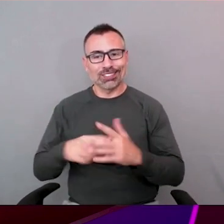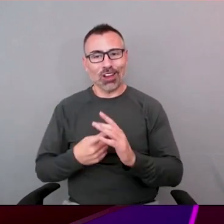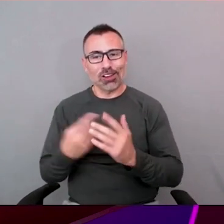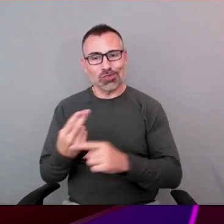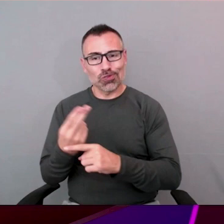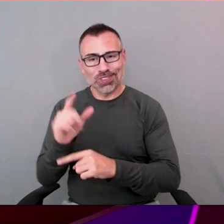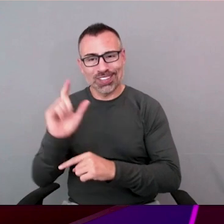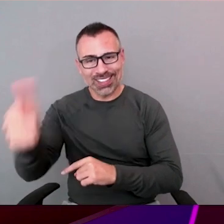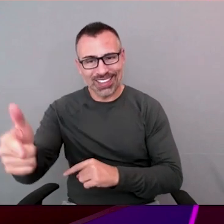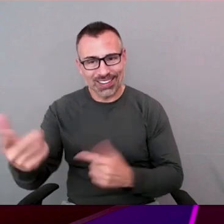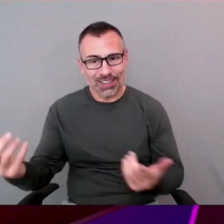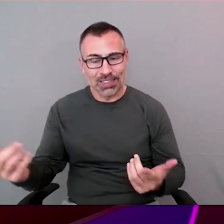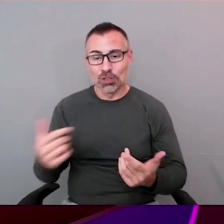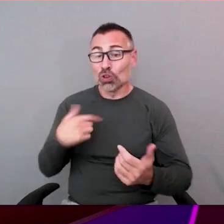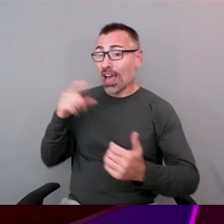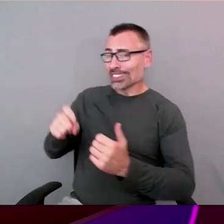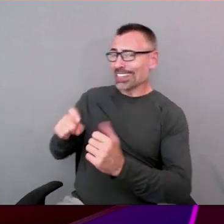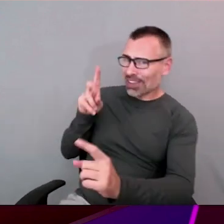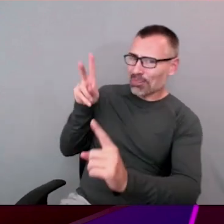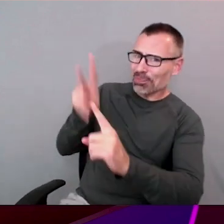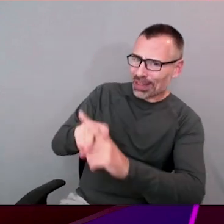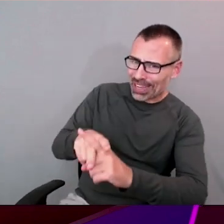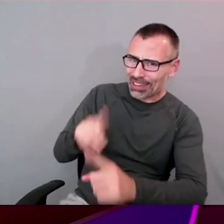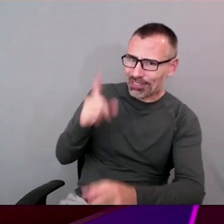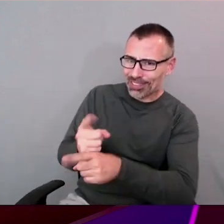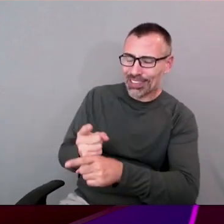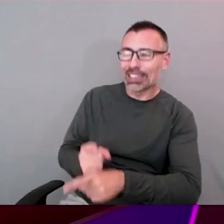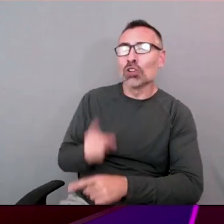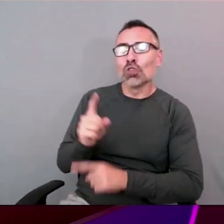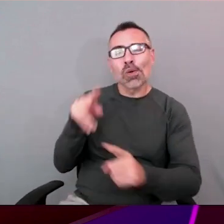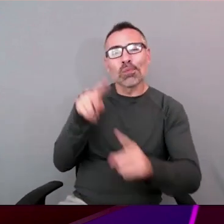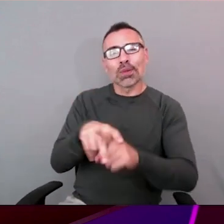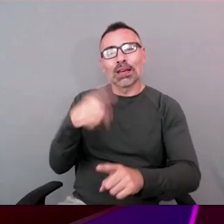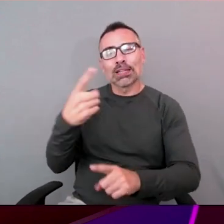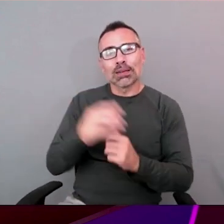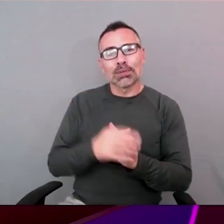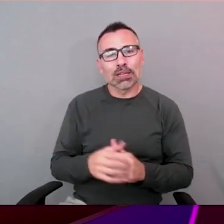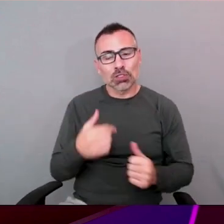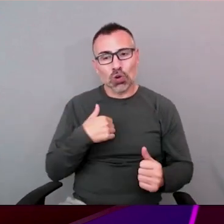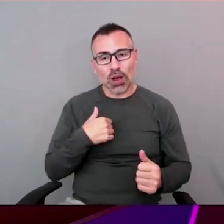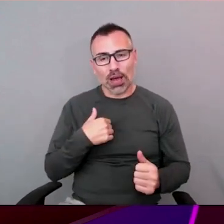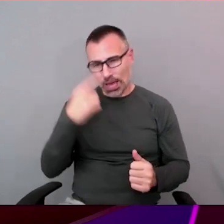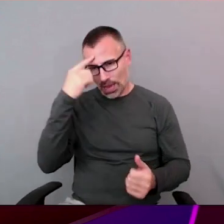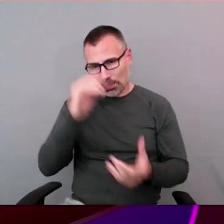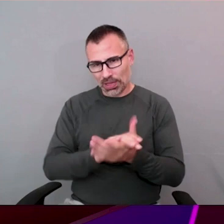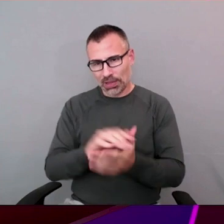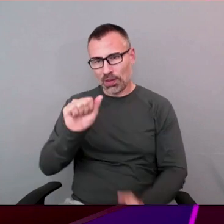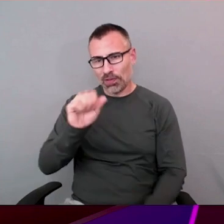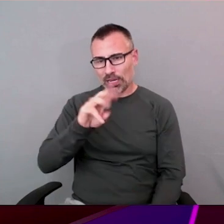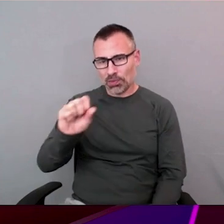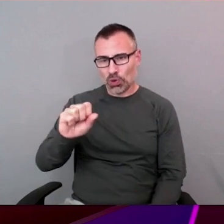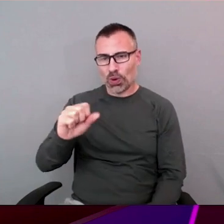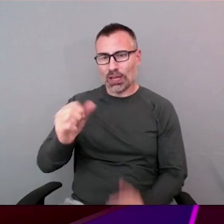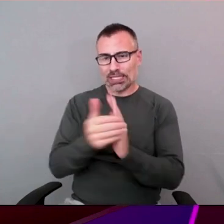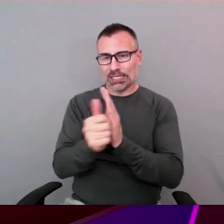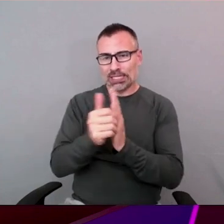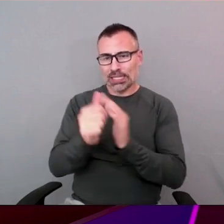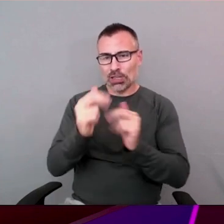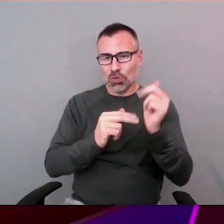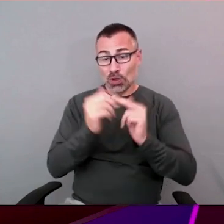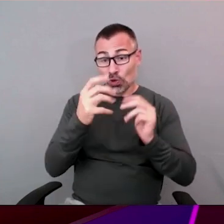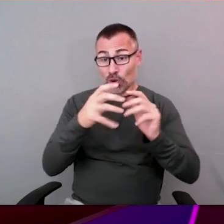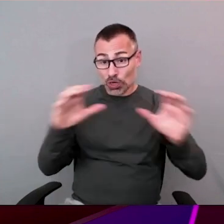afterwards? apply. You're applying something, but I believe so. There's AWS Skill Builder where they can go do some labs, and there's